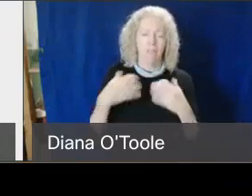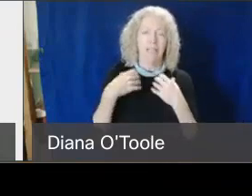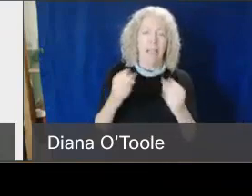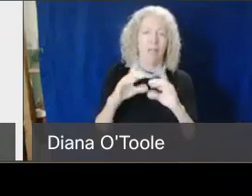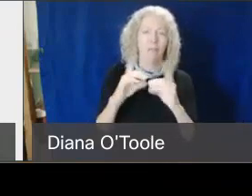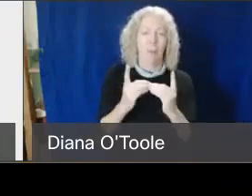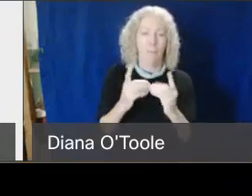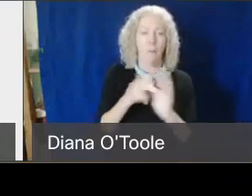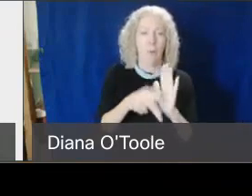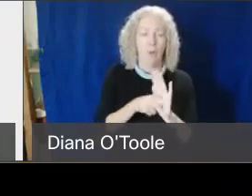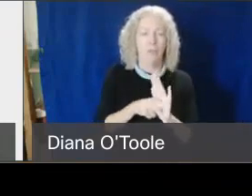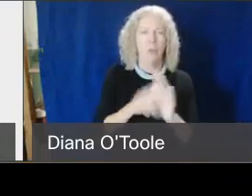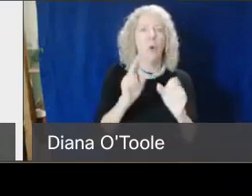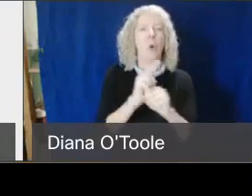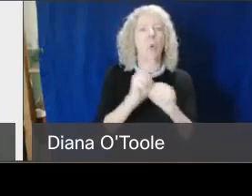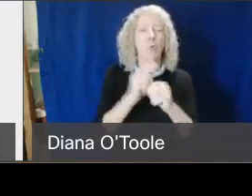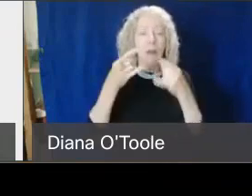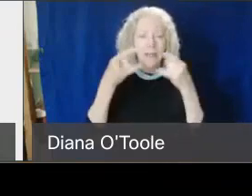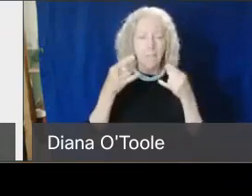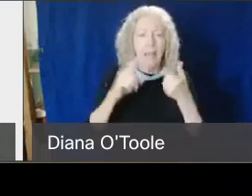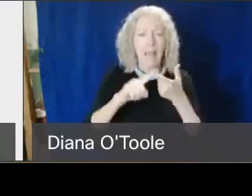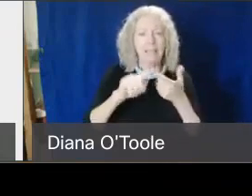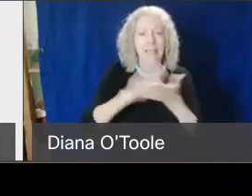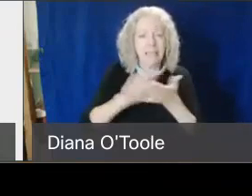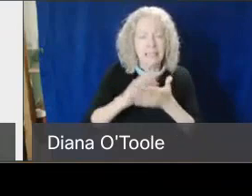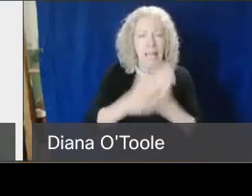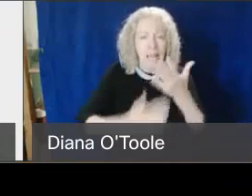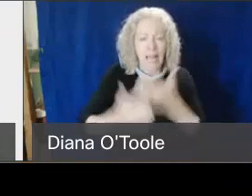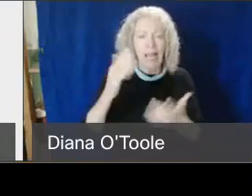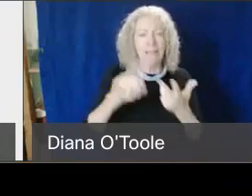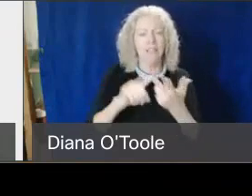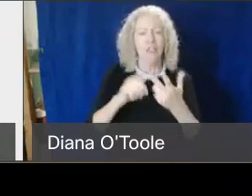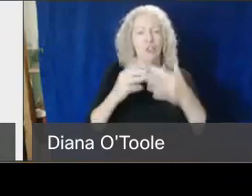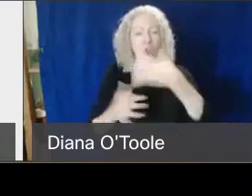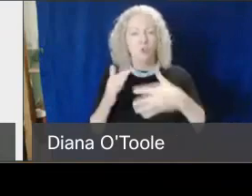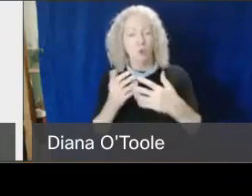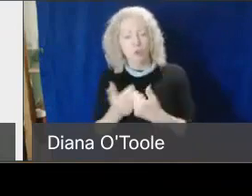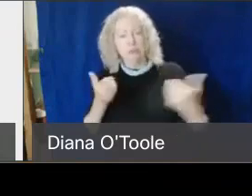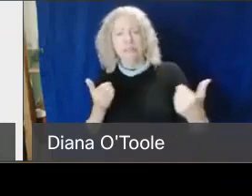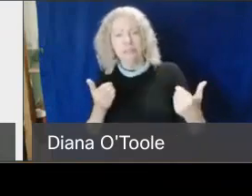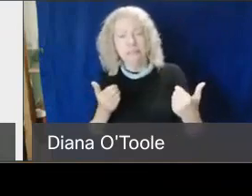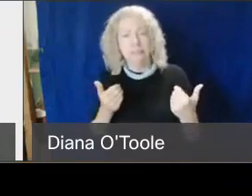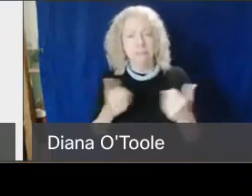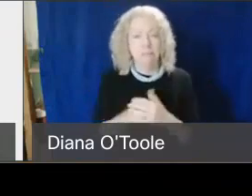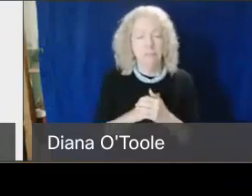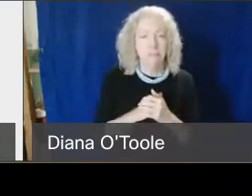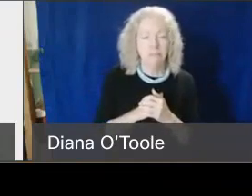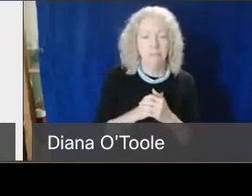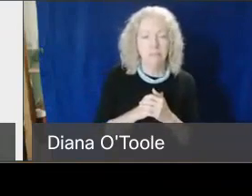a mask, hand washing, social distancing can protect us even when there are positives on campus.